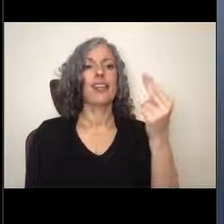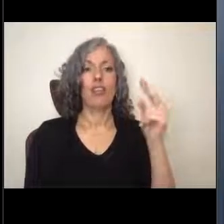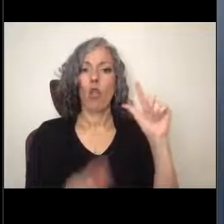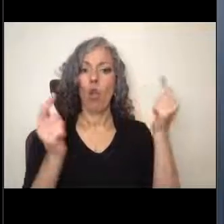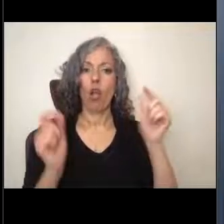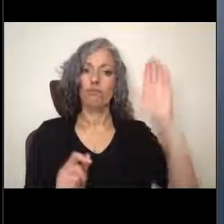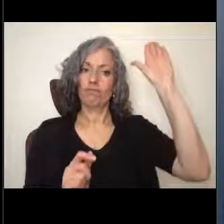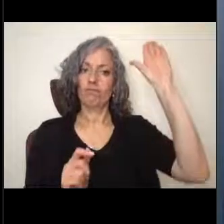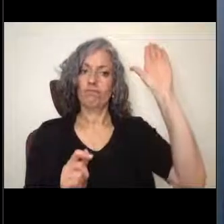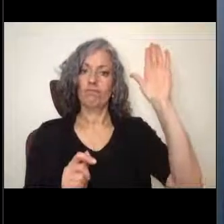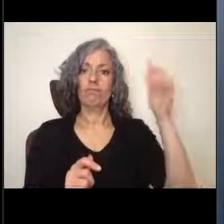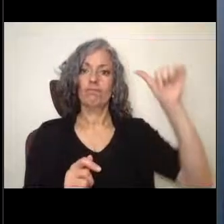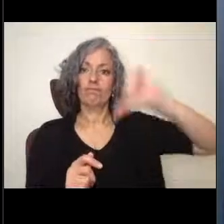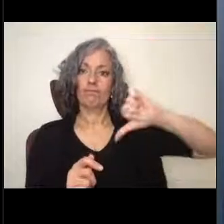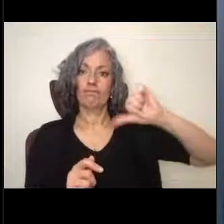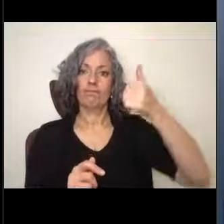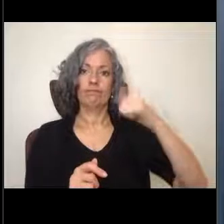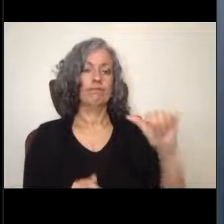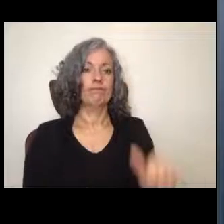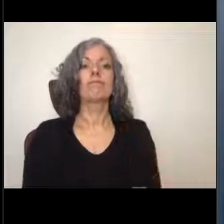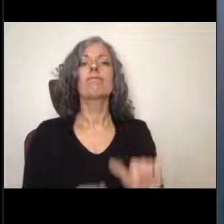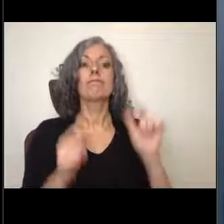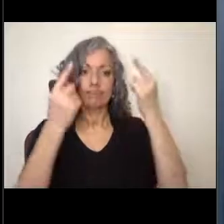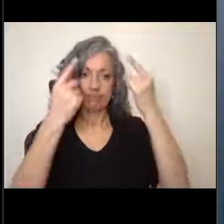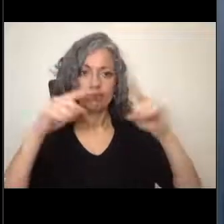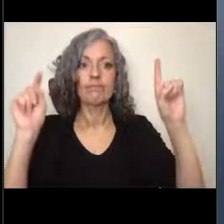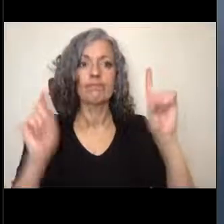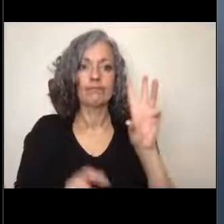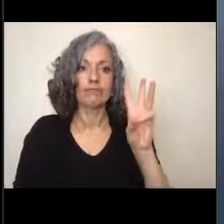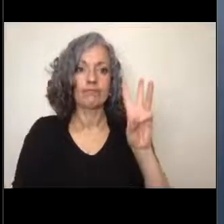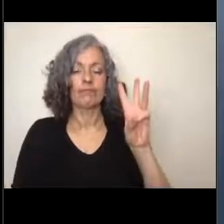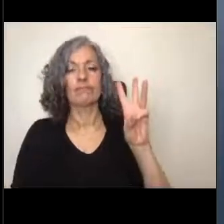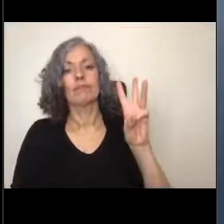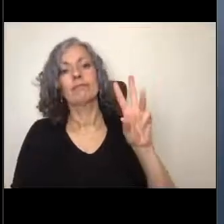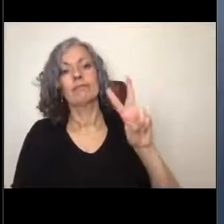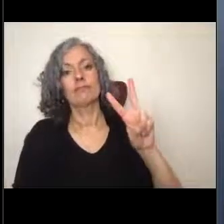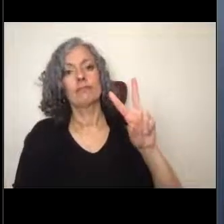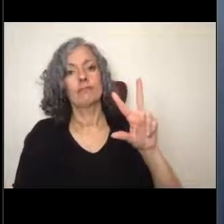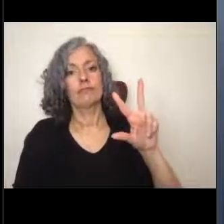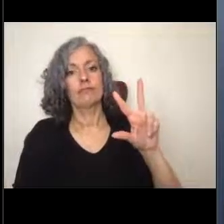Opposed? Motion carries. Tab 63.